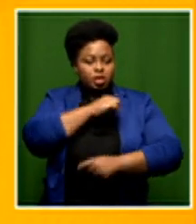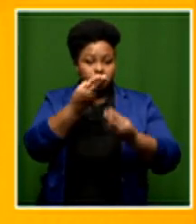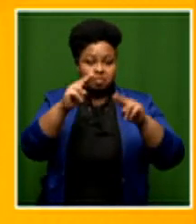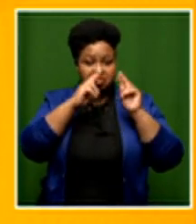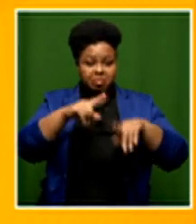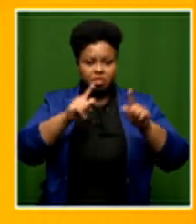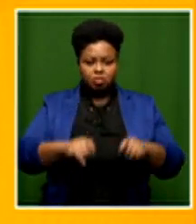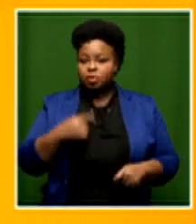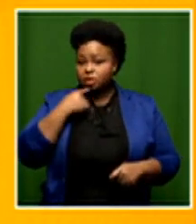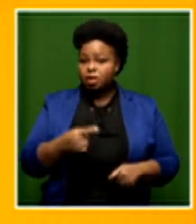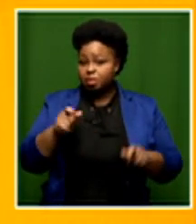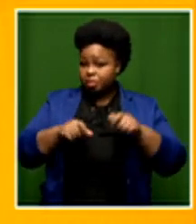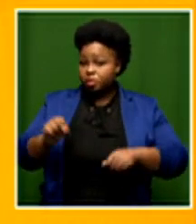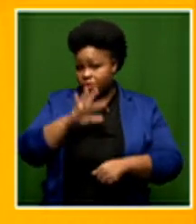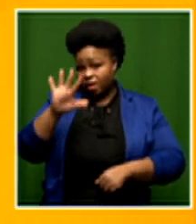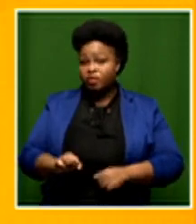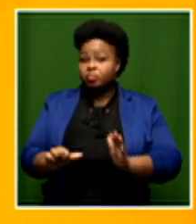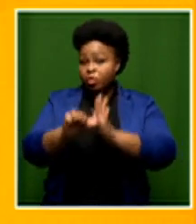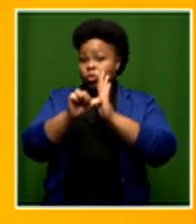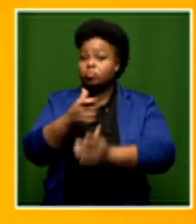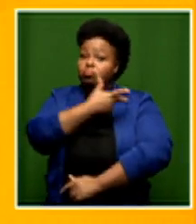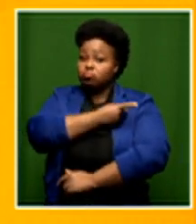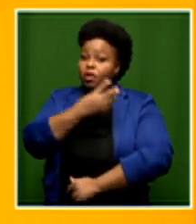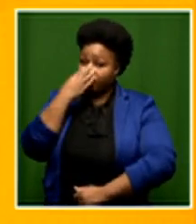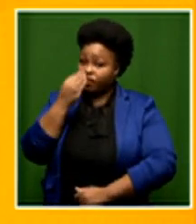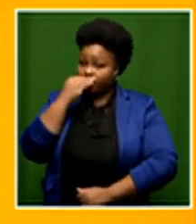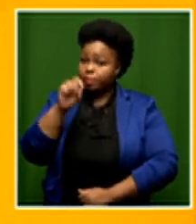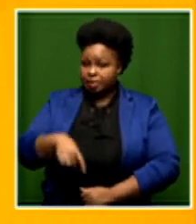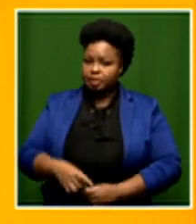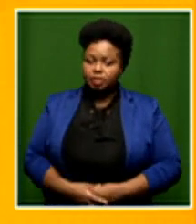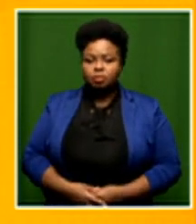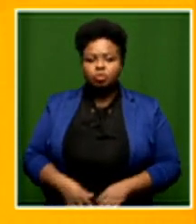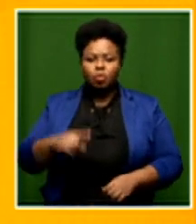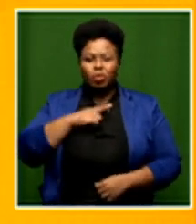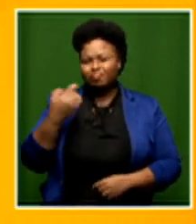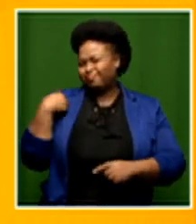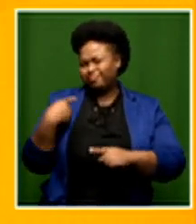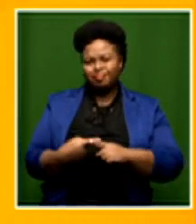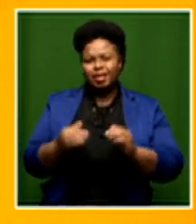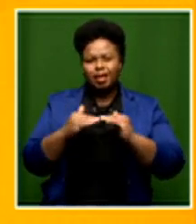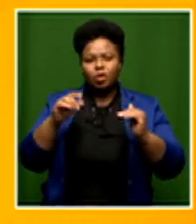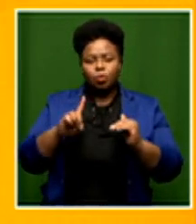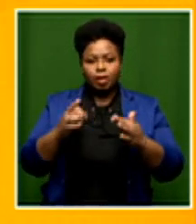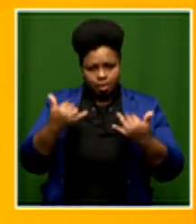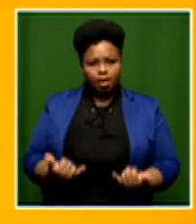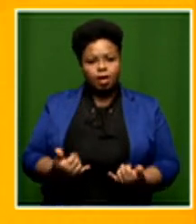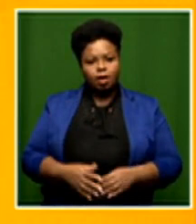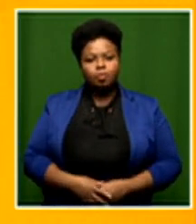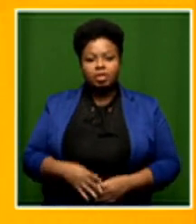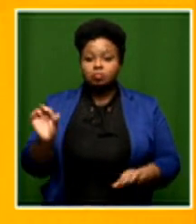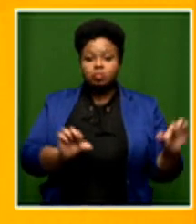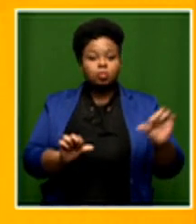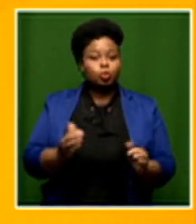South Africans to take the flu vaccine. Mendelson says with the country on level 1 of the lockdown, return to schools and general